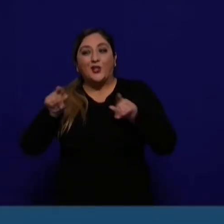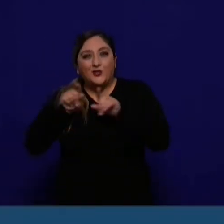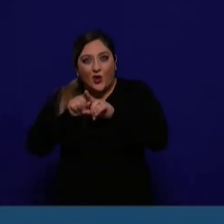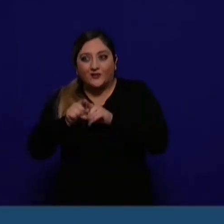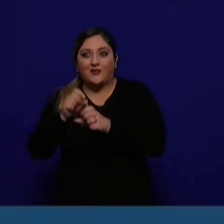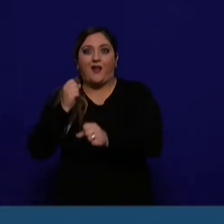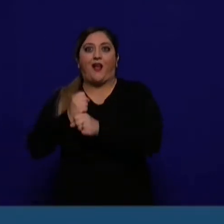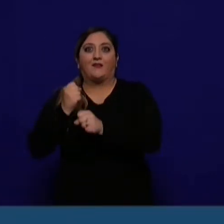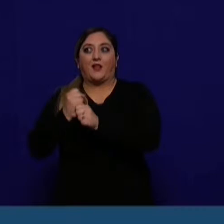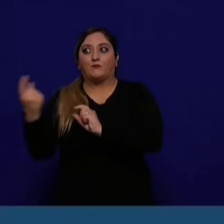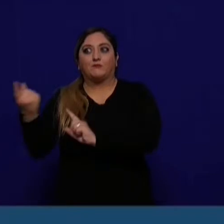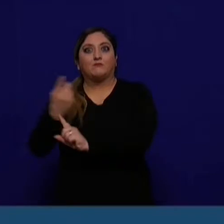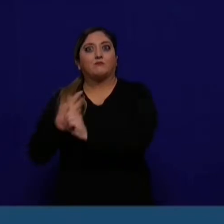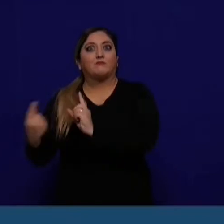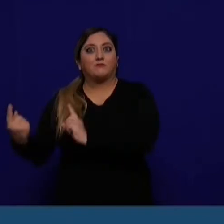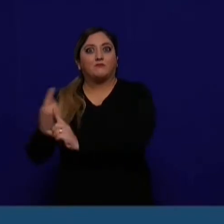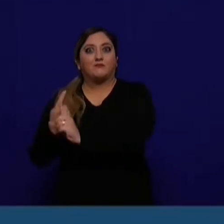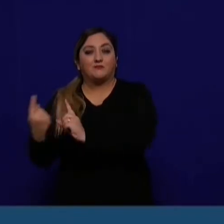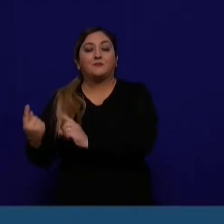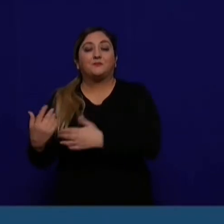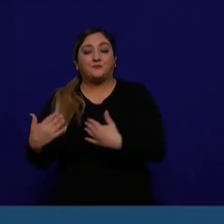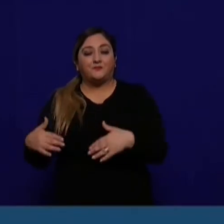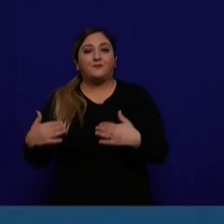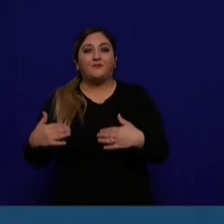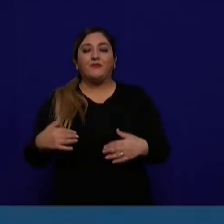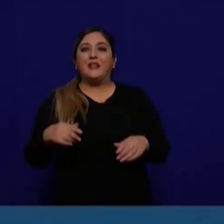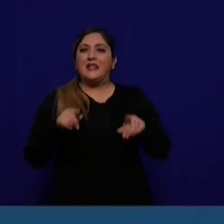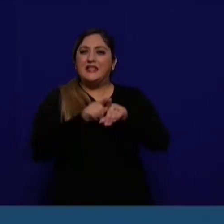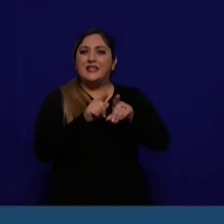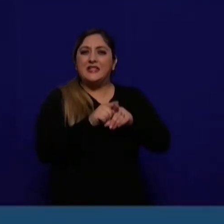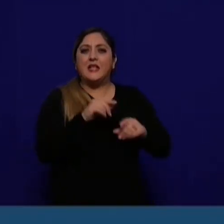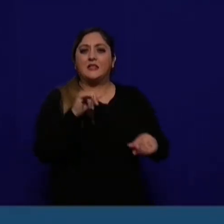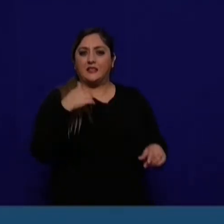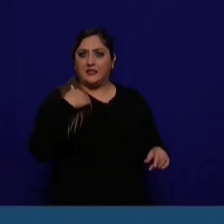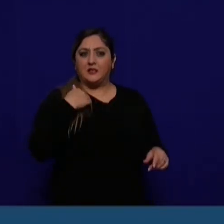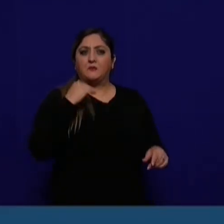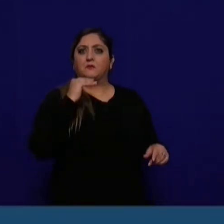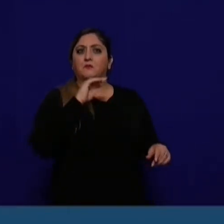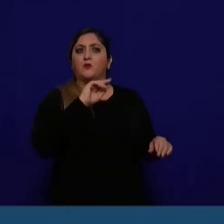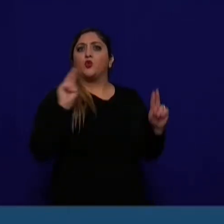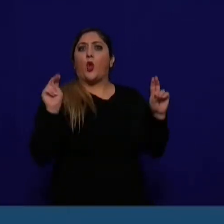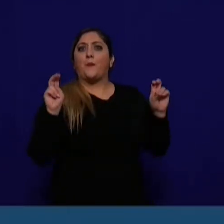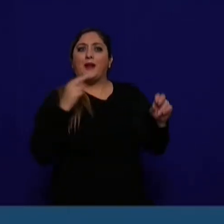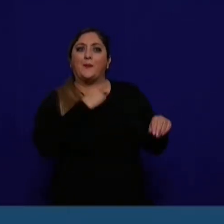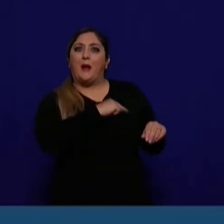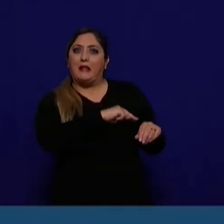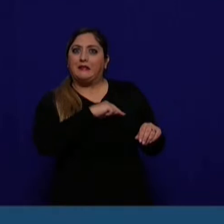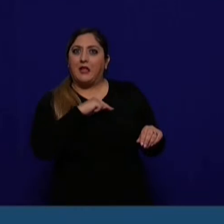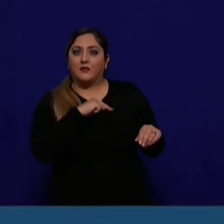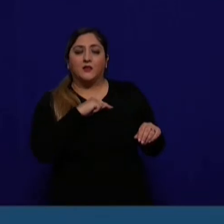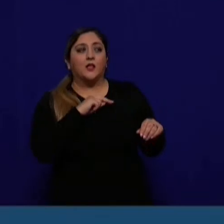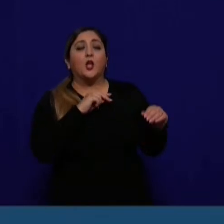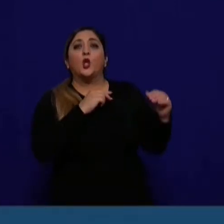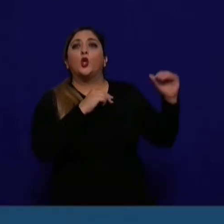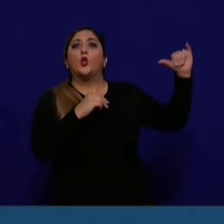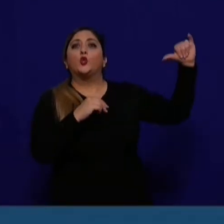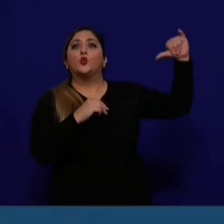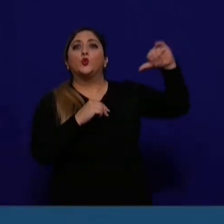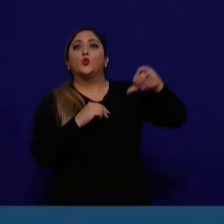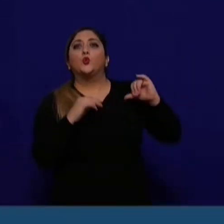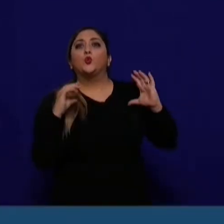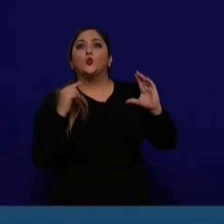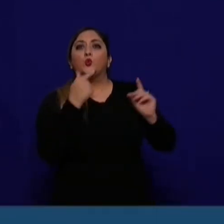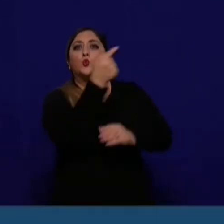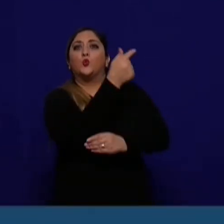versa wkoll, jekk aħna jkollna xi persuni turisti li ġejjina u Malta u inti Malti u jista' jkun li kont qiegħed qrib